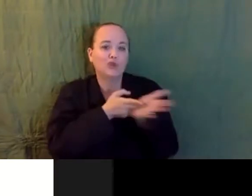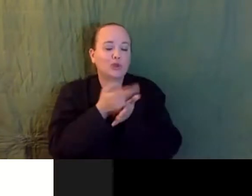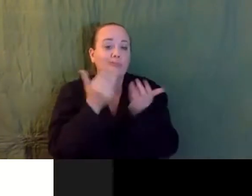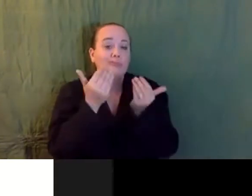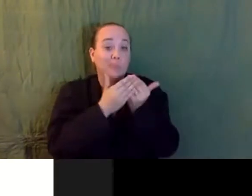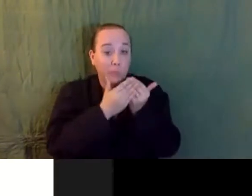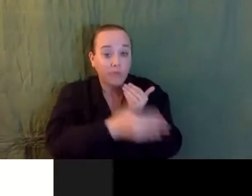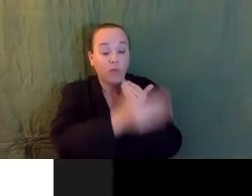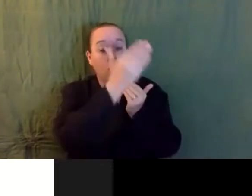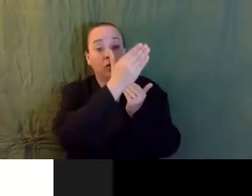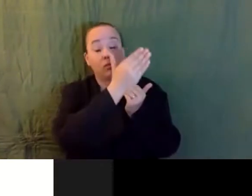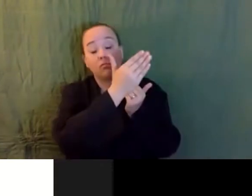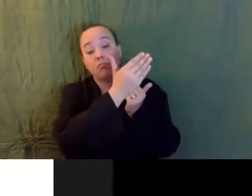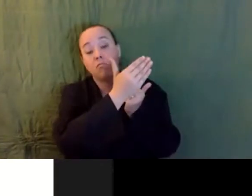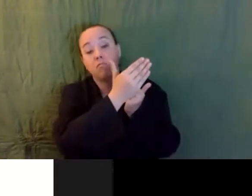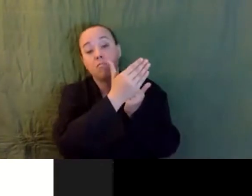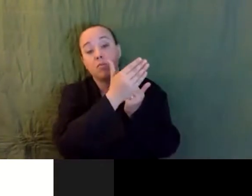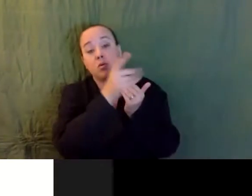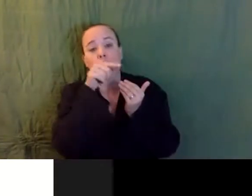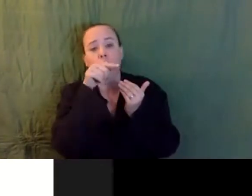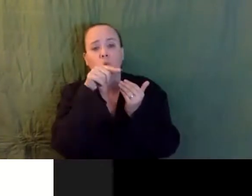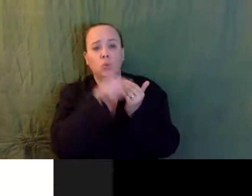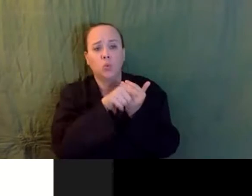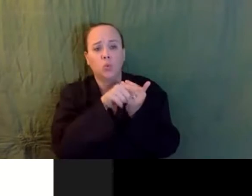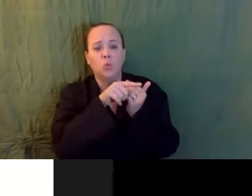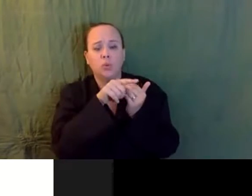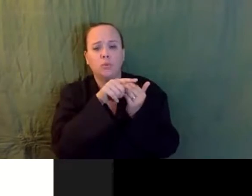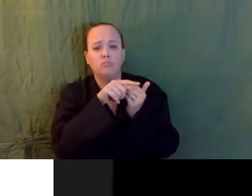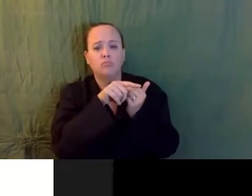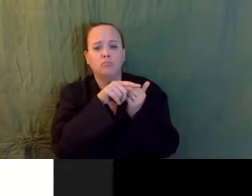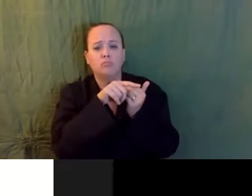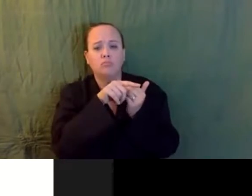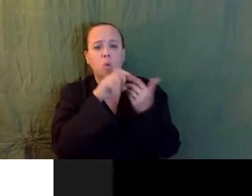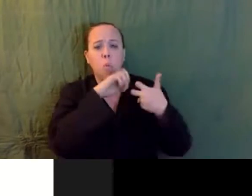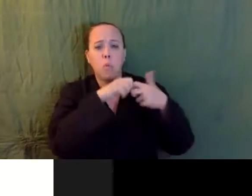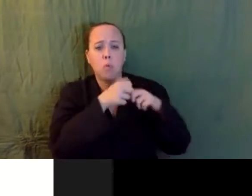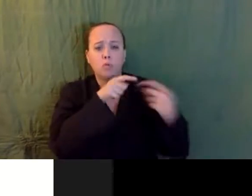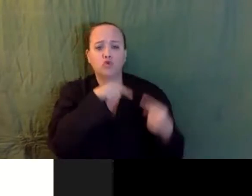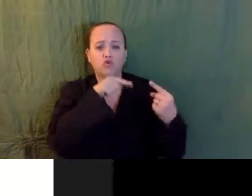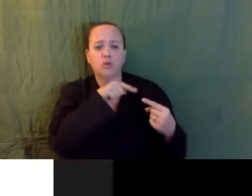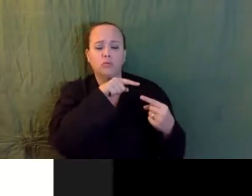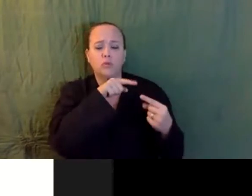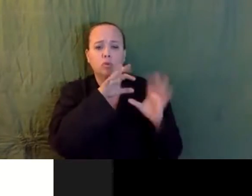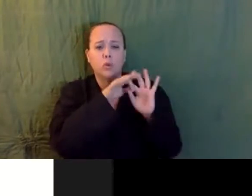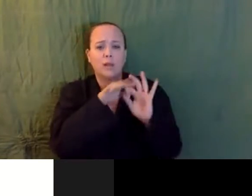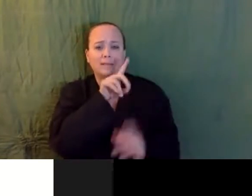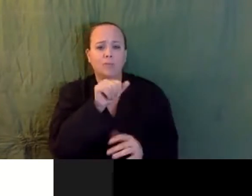forward, issues surrounding disabilities are always included in the planning